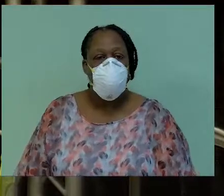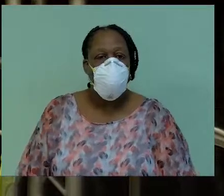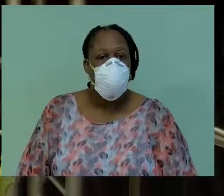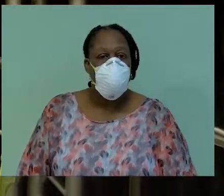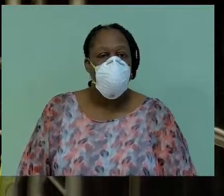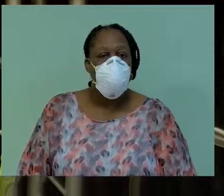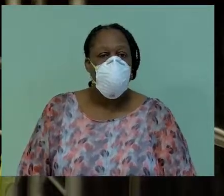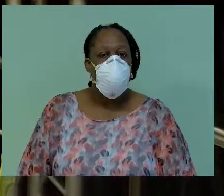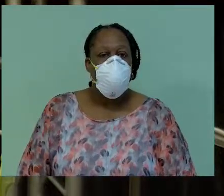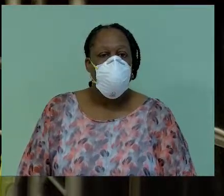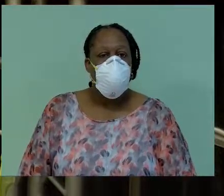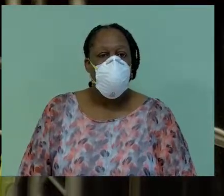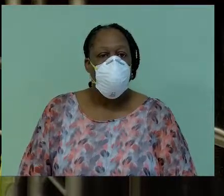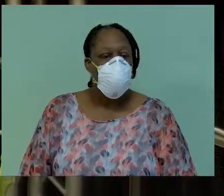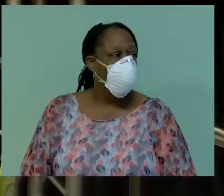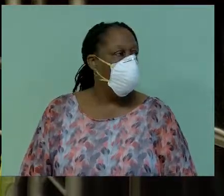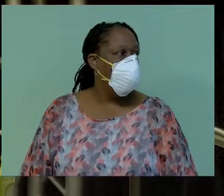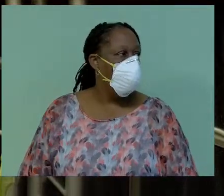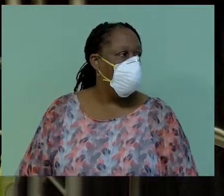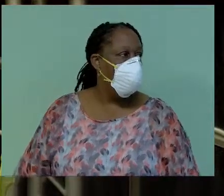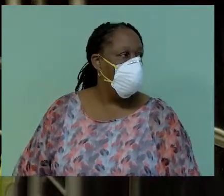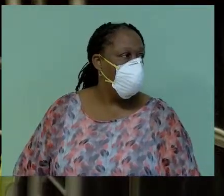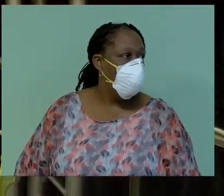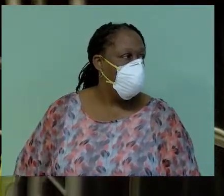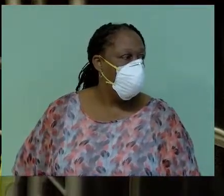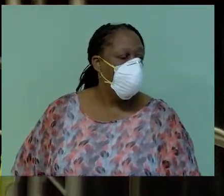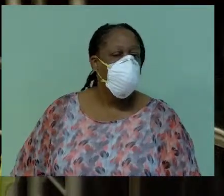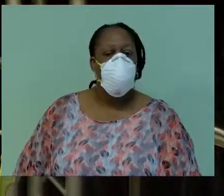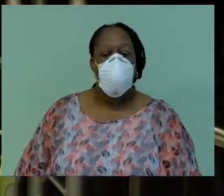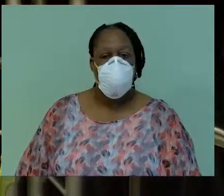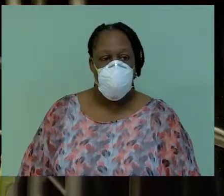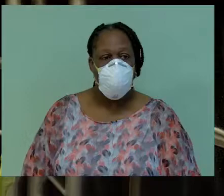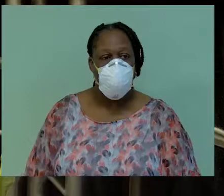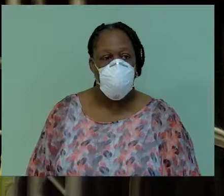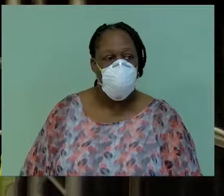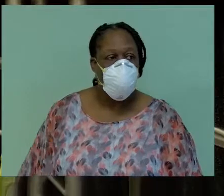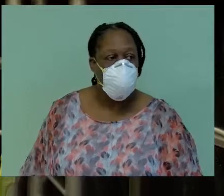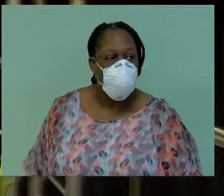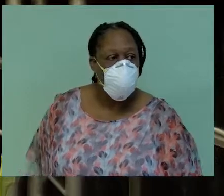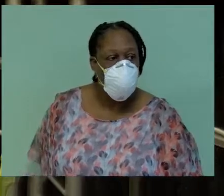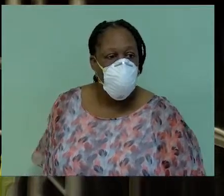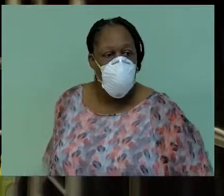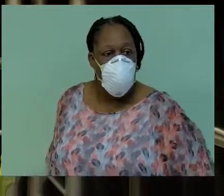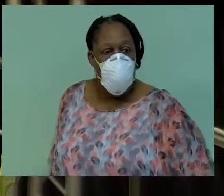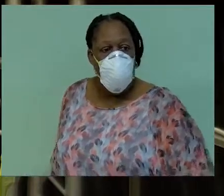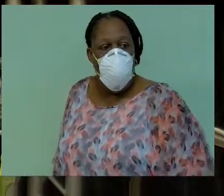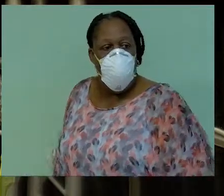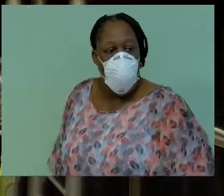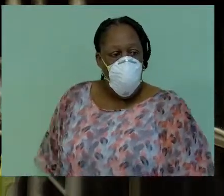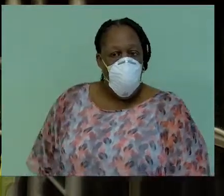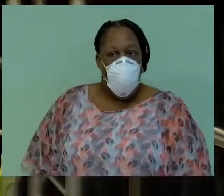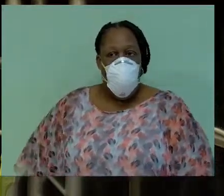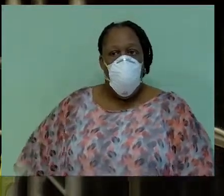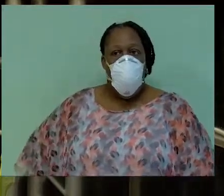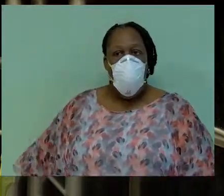that you're trying to sterilize, in this case, your hands. And in the case of isopropyl, it is